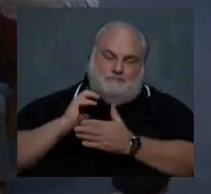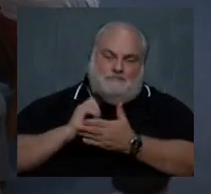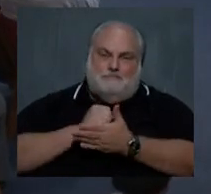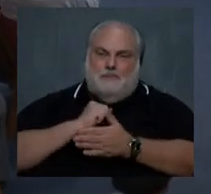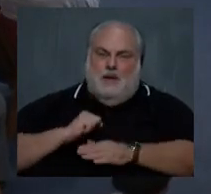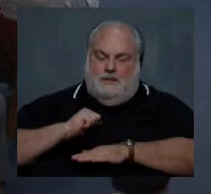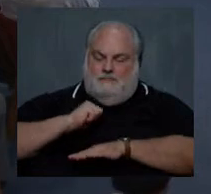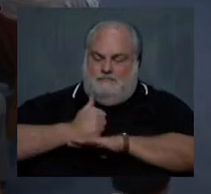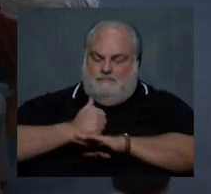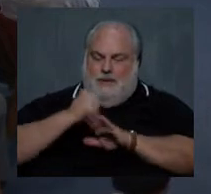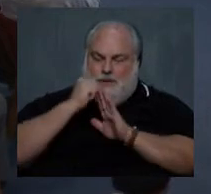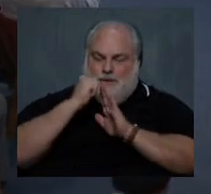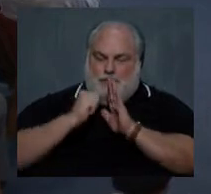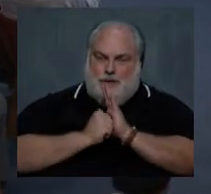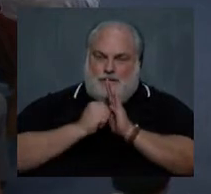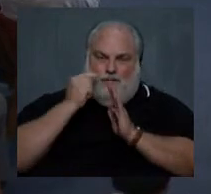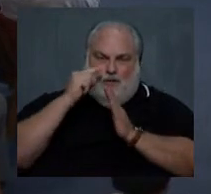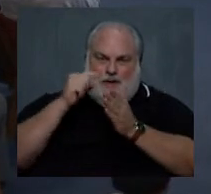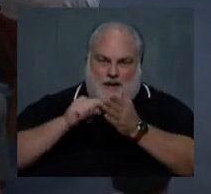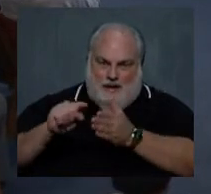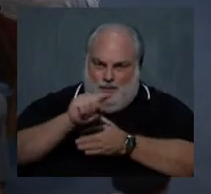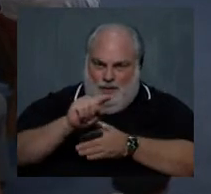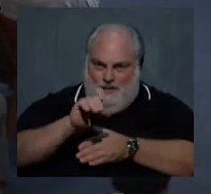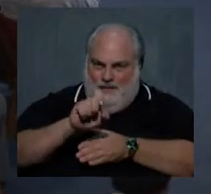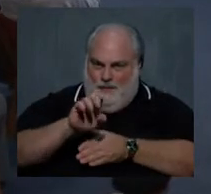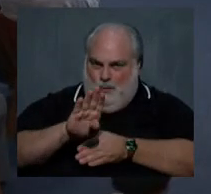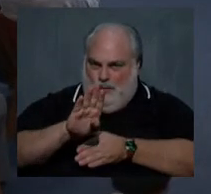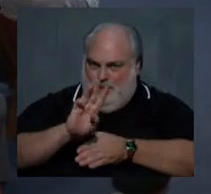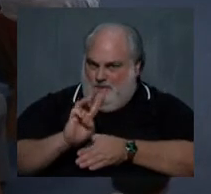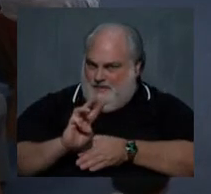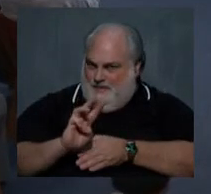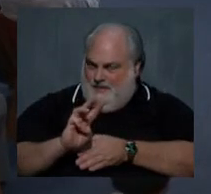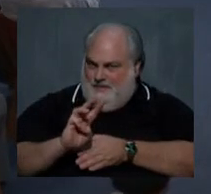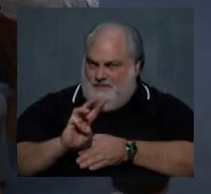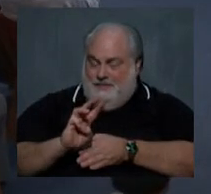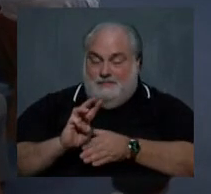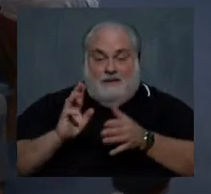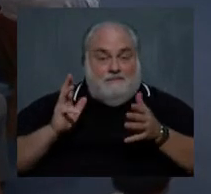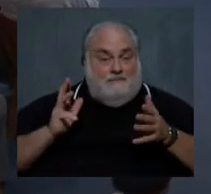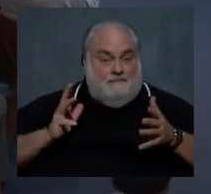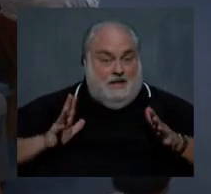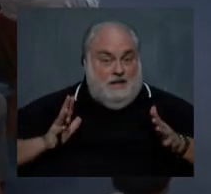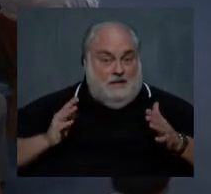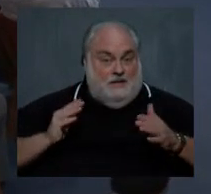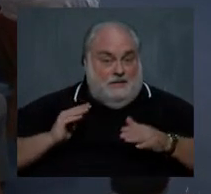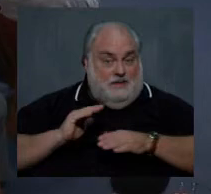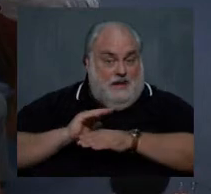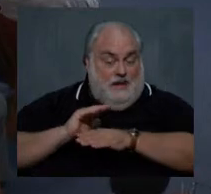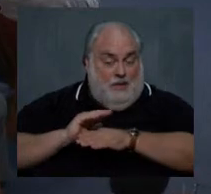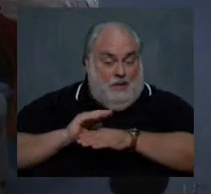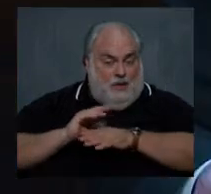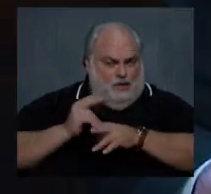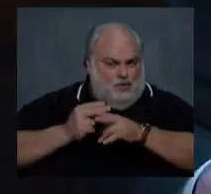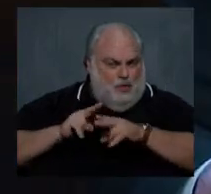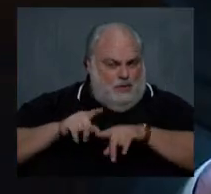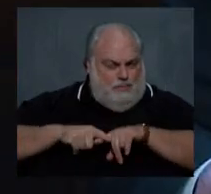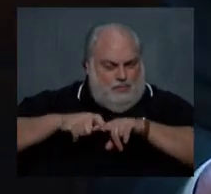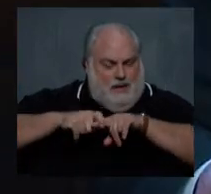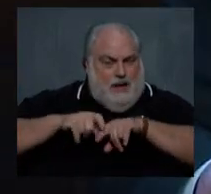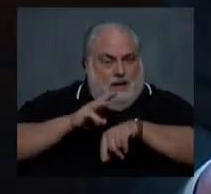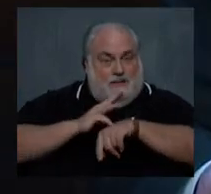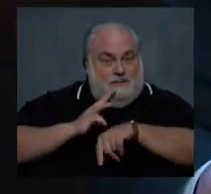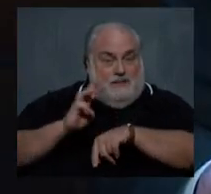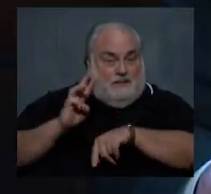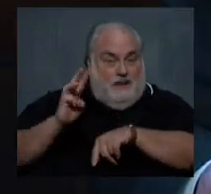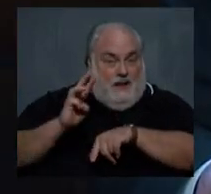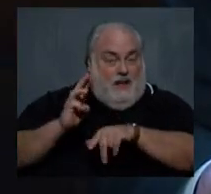set the agenda for our upcoming meeting on February 6th. Following this meeting, if we get done, we'll take a little break, and then at 6 o'clock we'll be